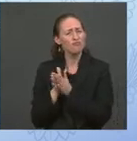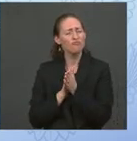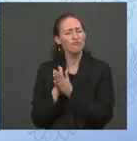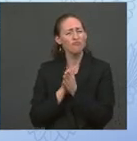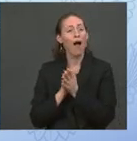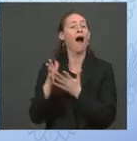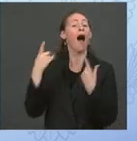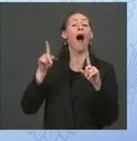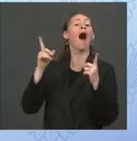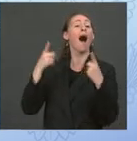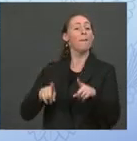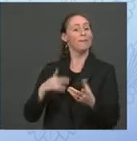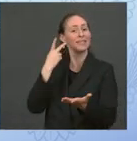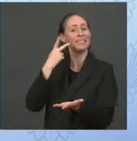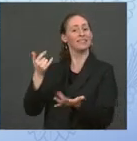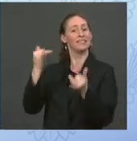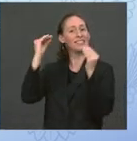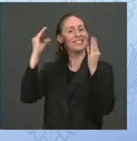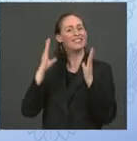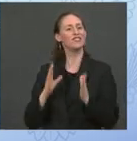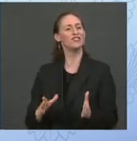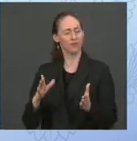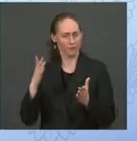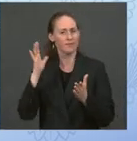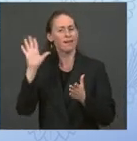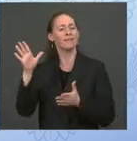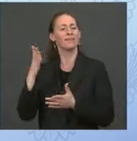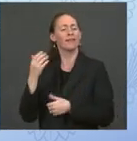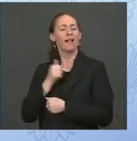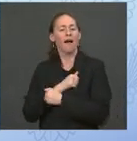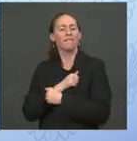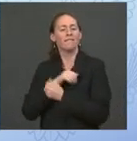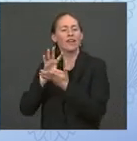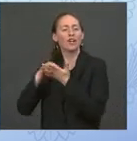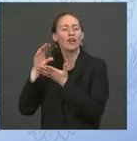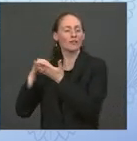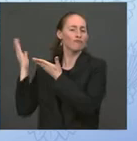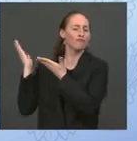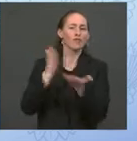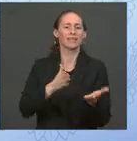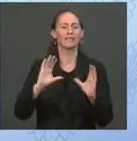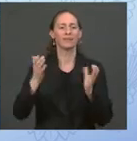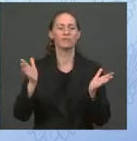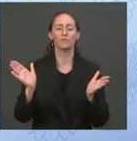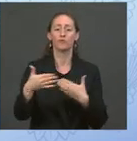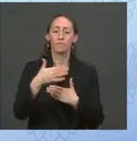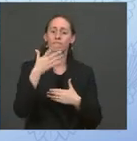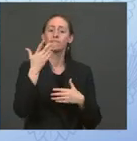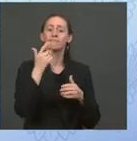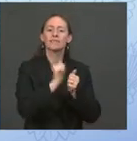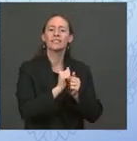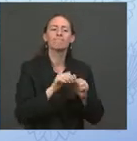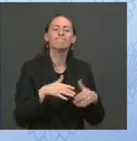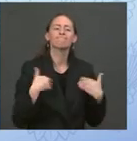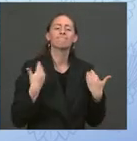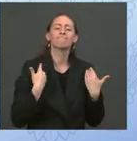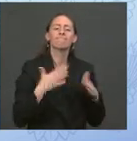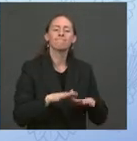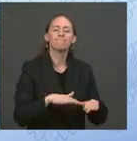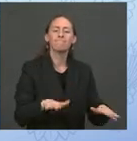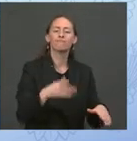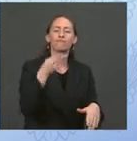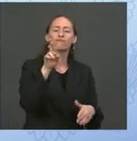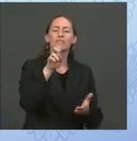to the classroom. She's an educator after my own heart, teaching our littlest learners in preschool. Thank you,